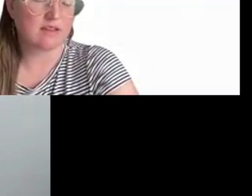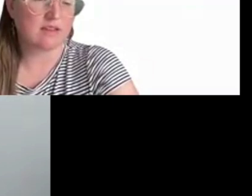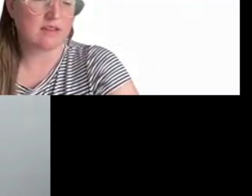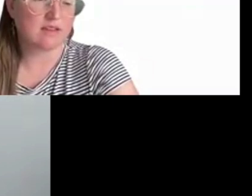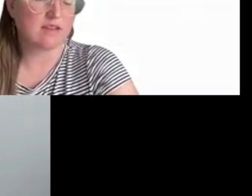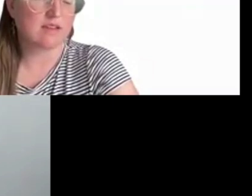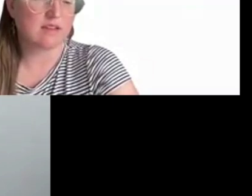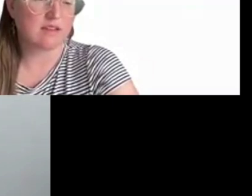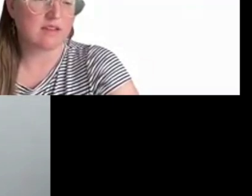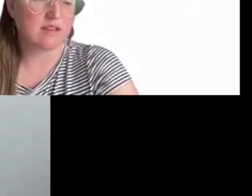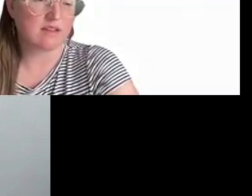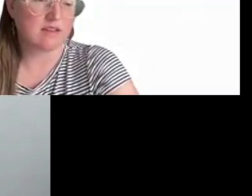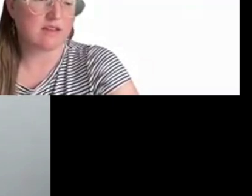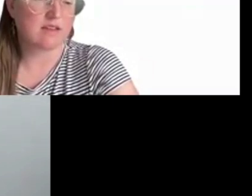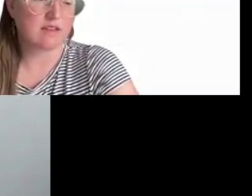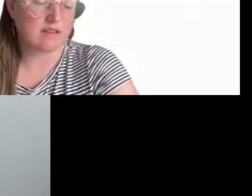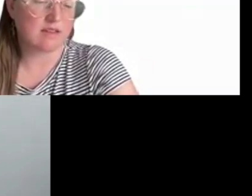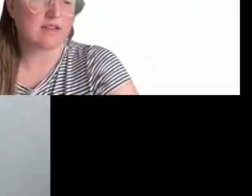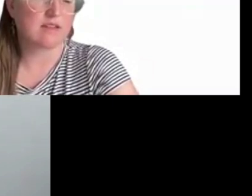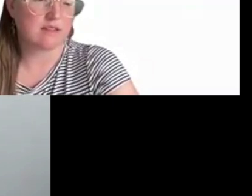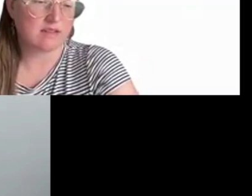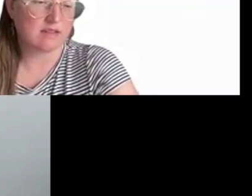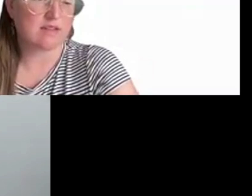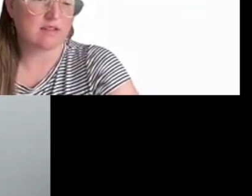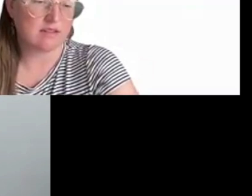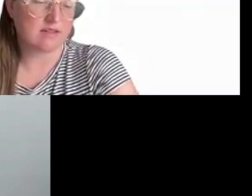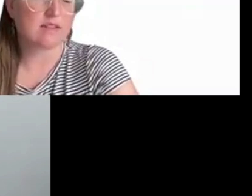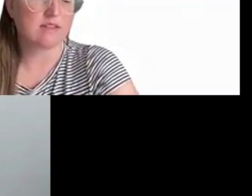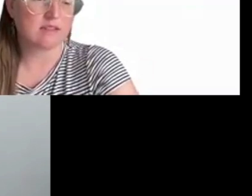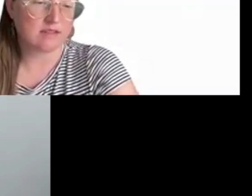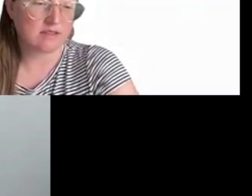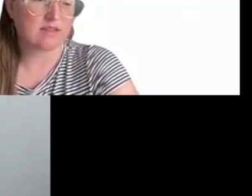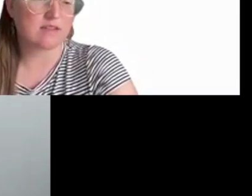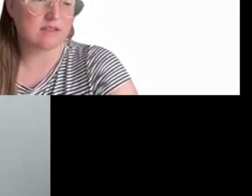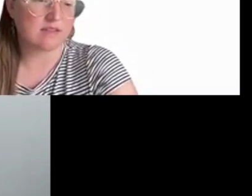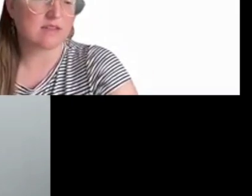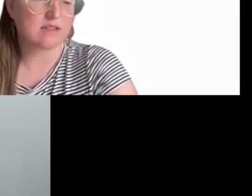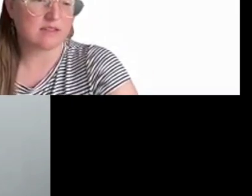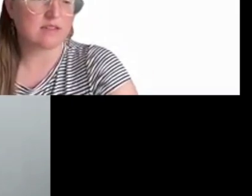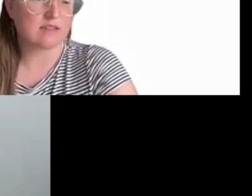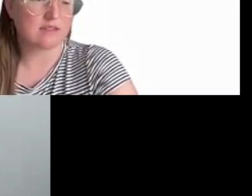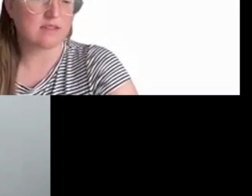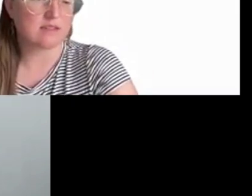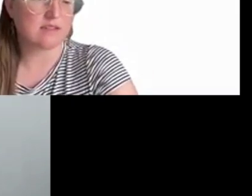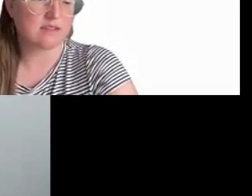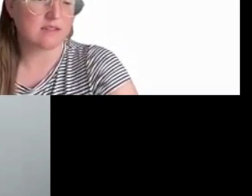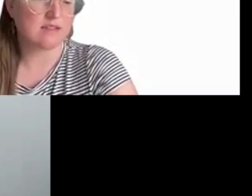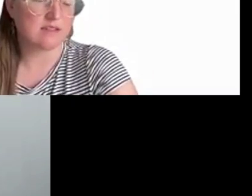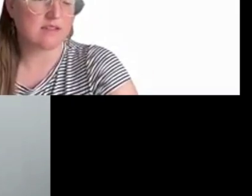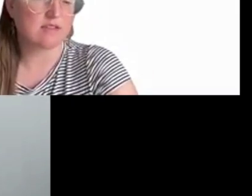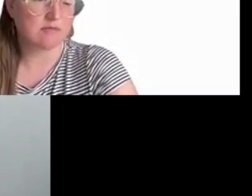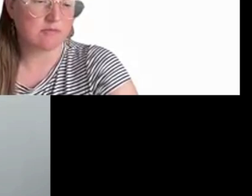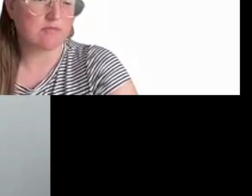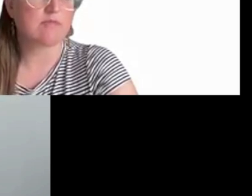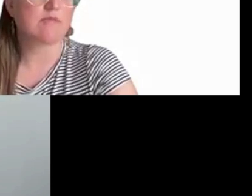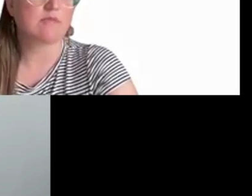really unique. We have a responsibility as family organizations to prepare families ahead of what